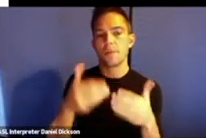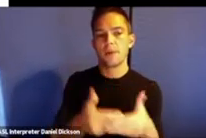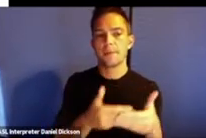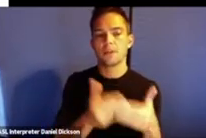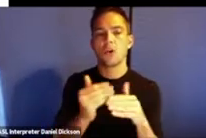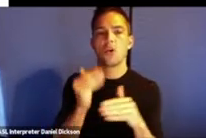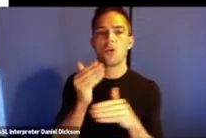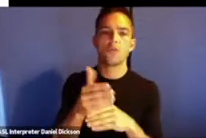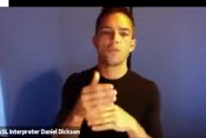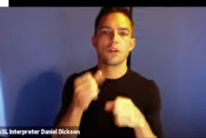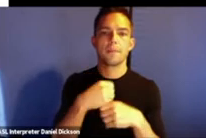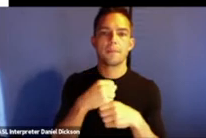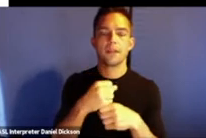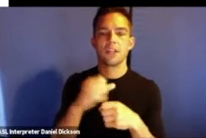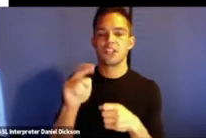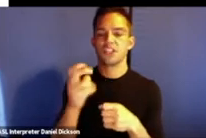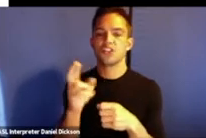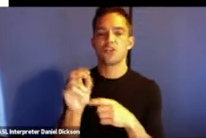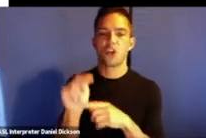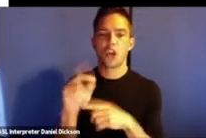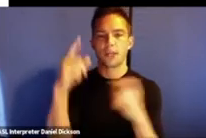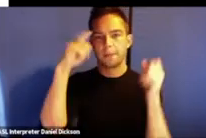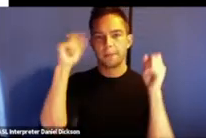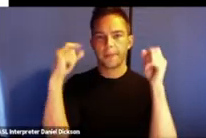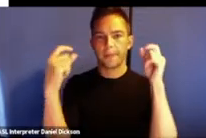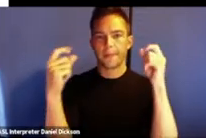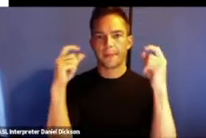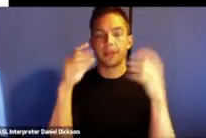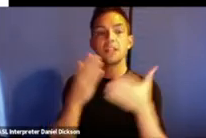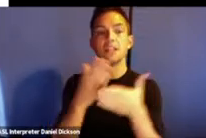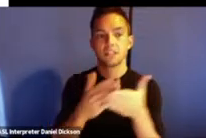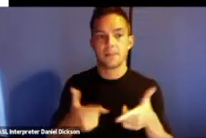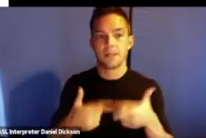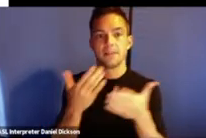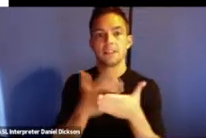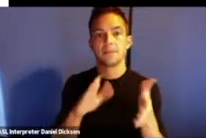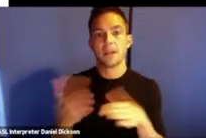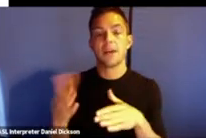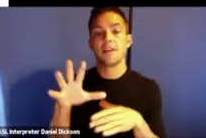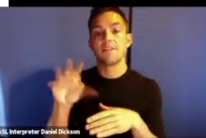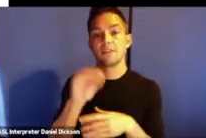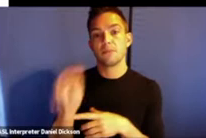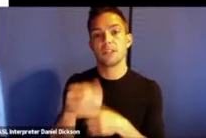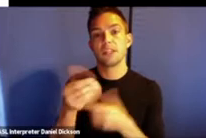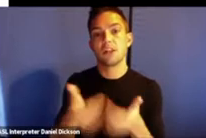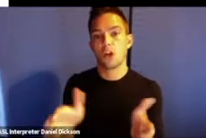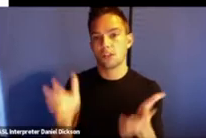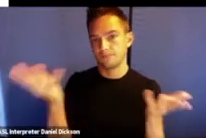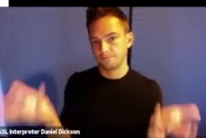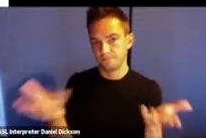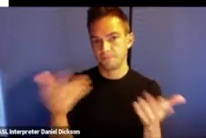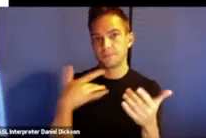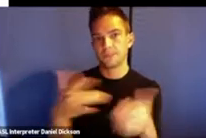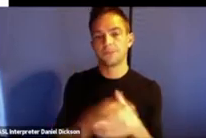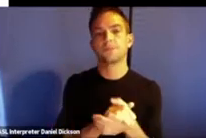of neurons, and some will be live and some will die, with about 50% of the neurons being lost. And they're